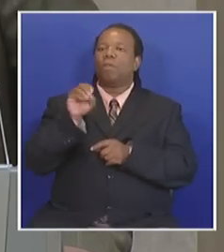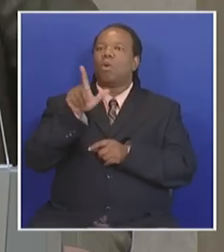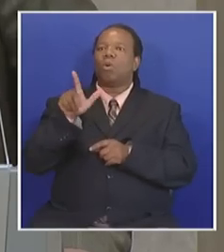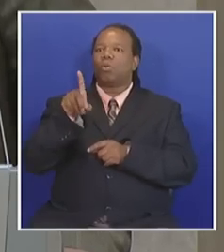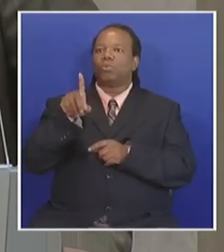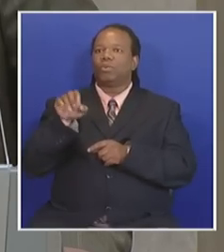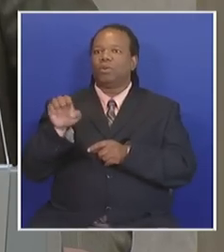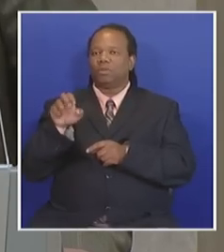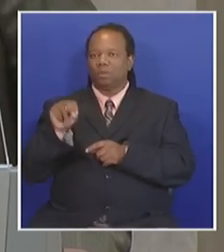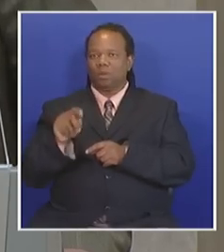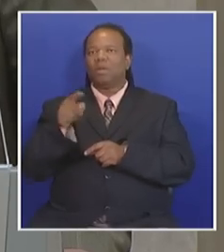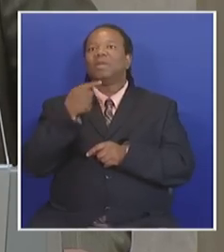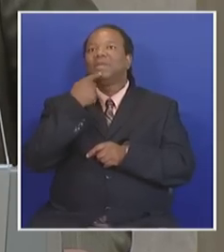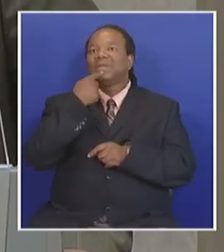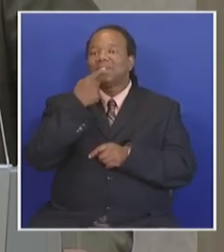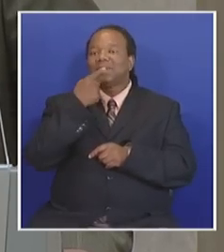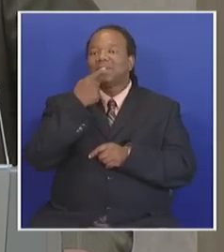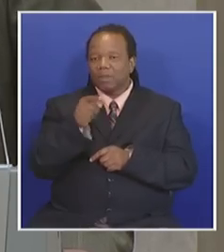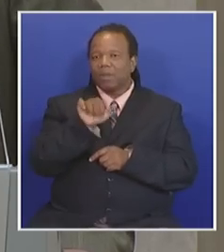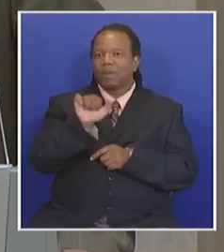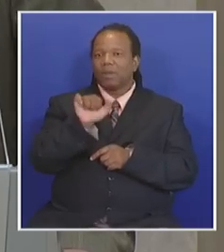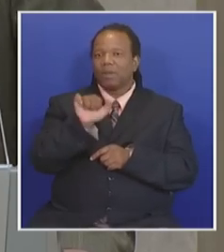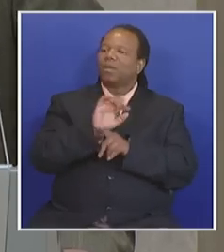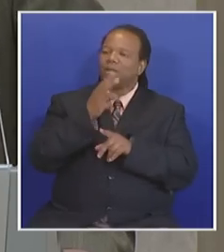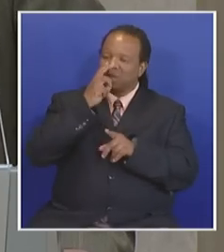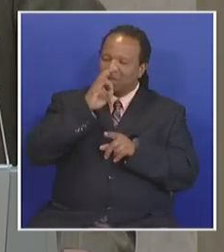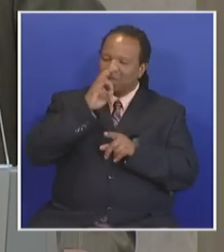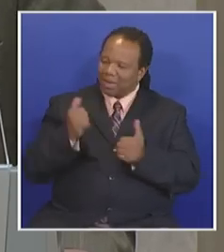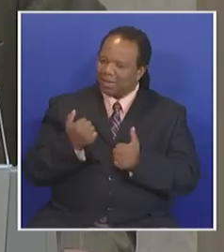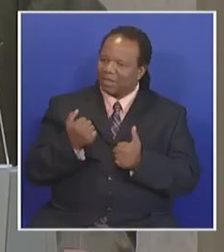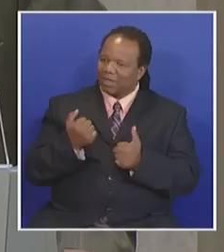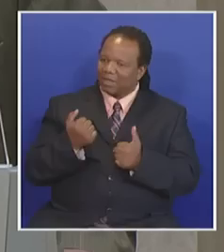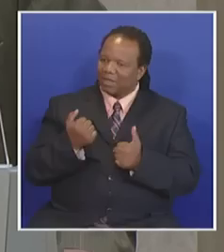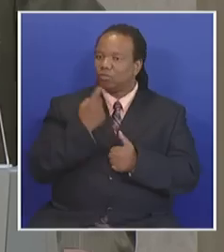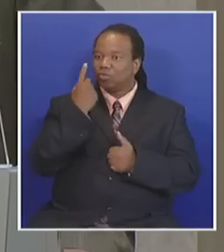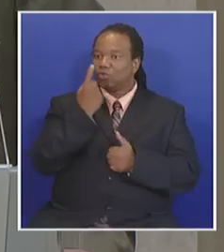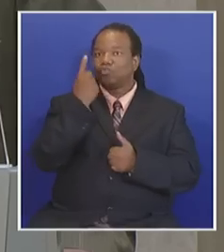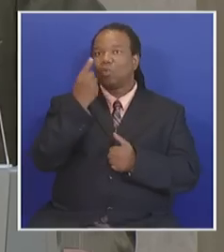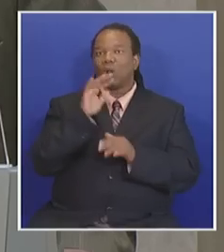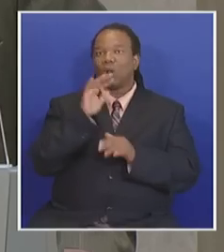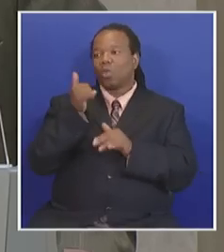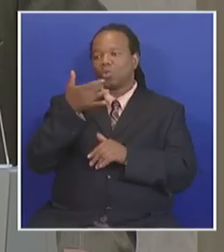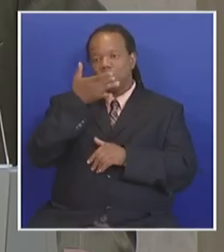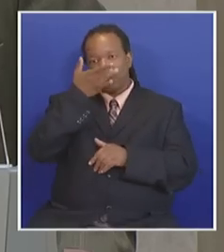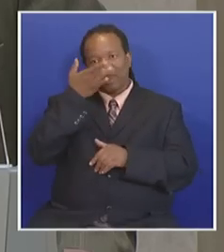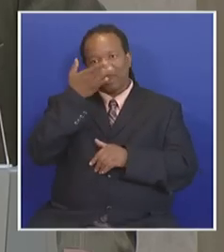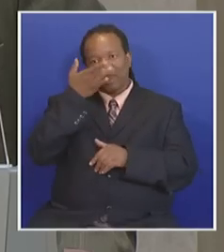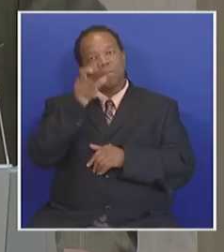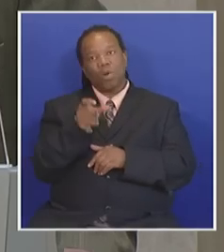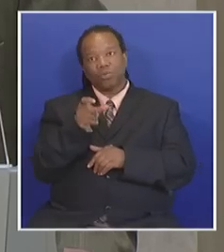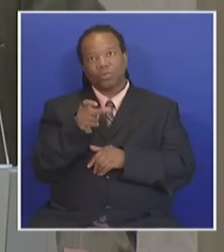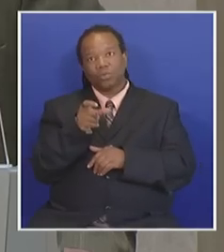that, and I quote, "It demands great spiritual resilience not to hate the hater whose foot is on your